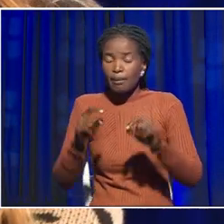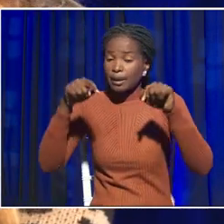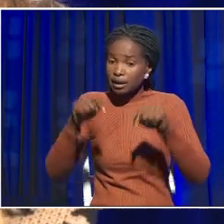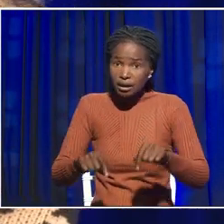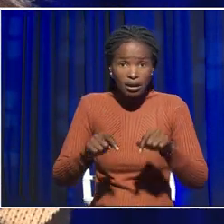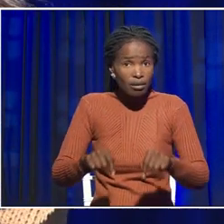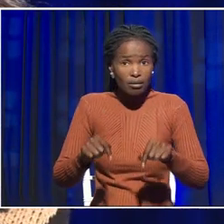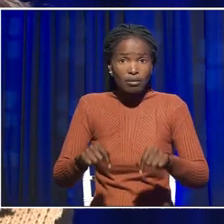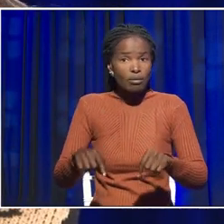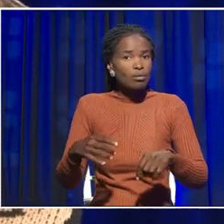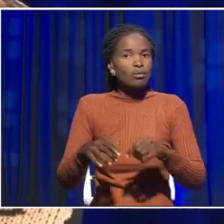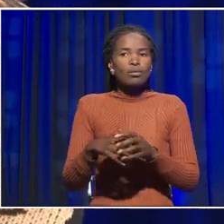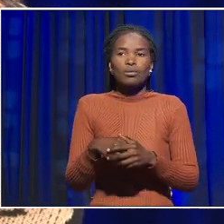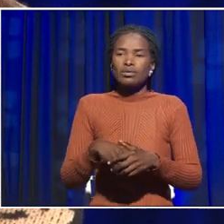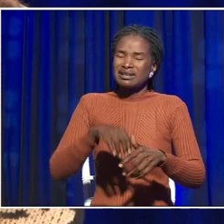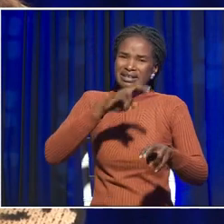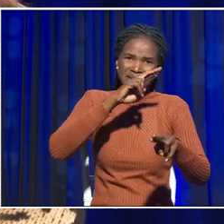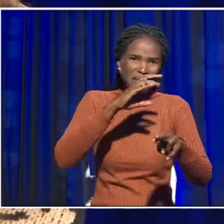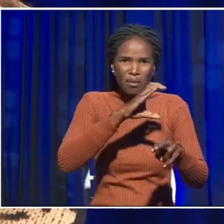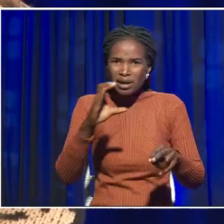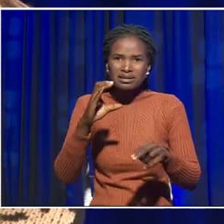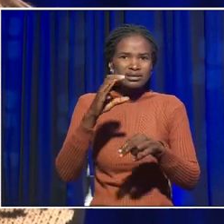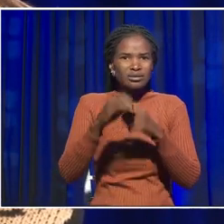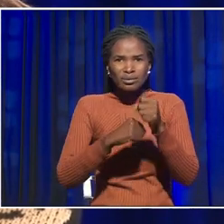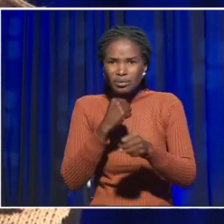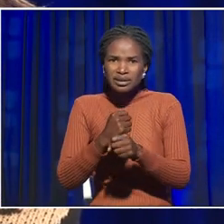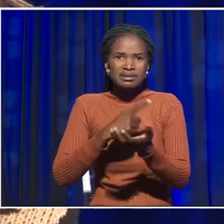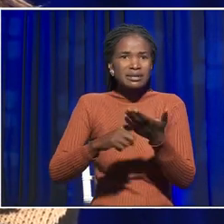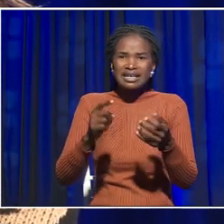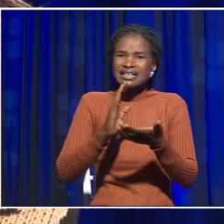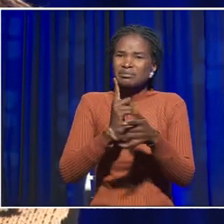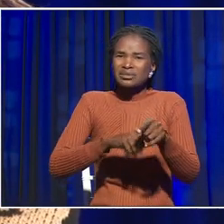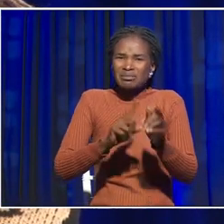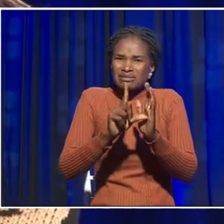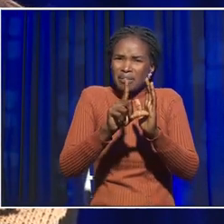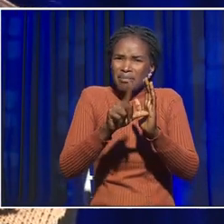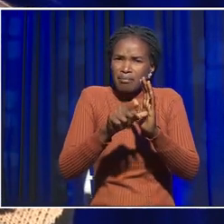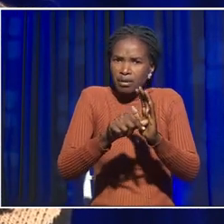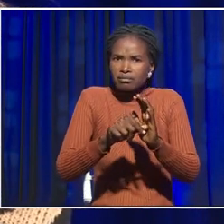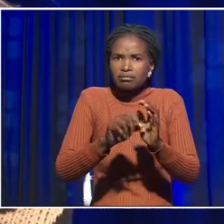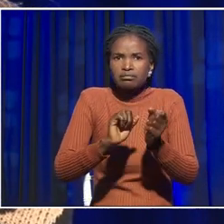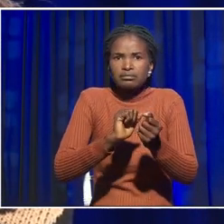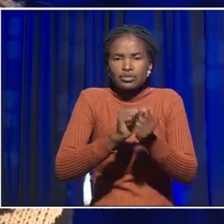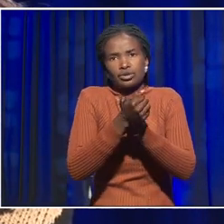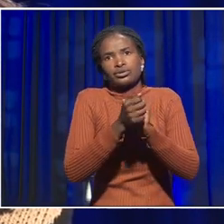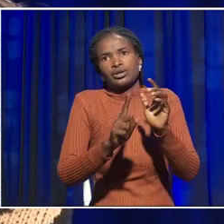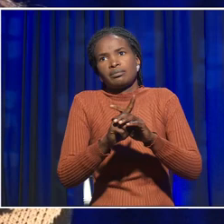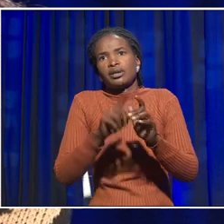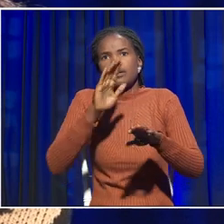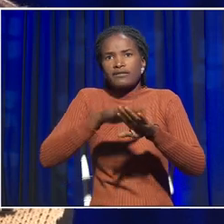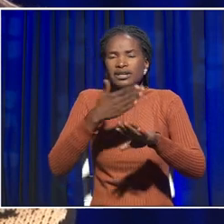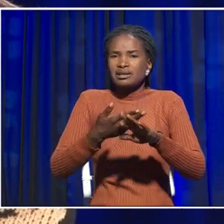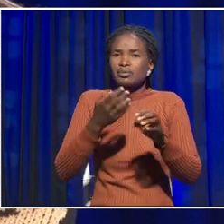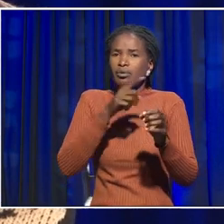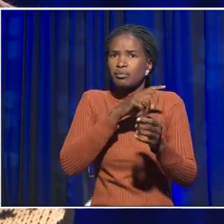we're talking about years. Months, weeks, sometimes seconds, correct? Correct. And here I'm referring to the